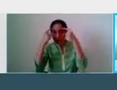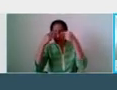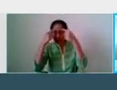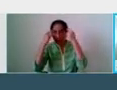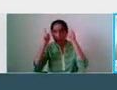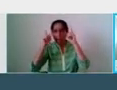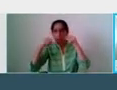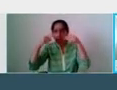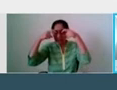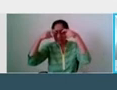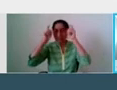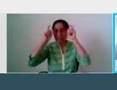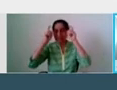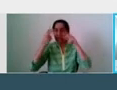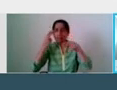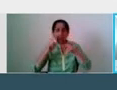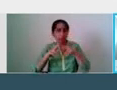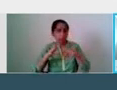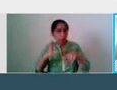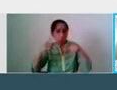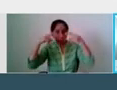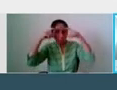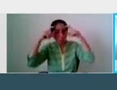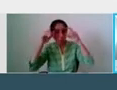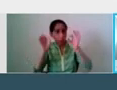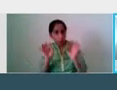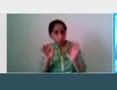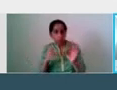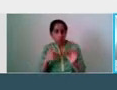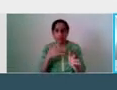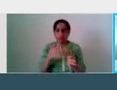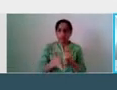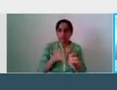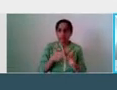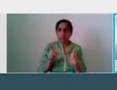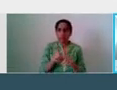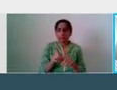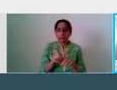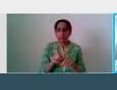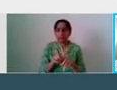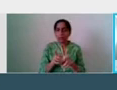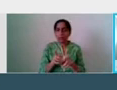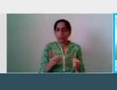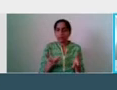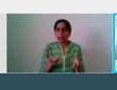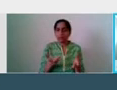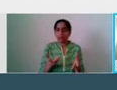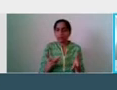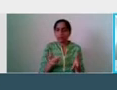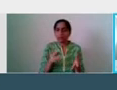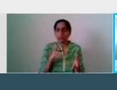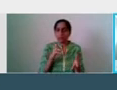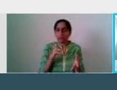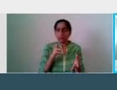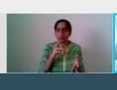very sort of uh like when i try to sign it will be like that uh uninformed or